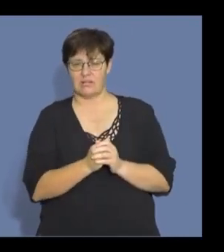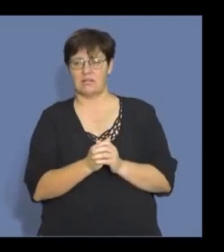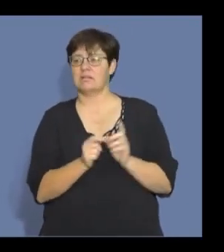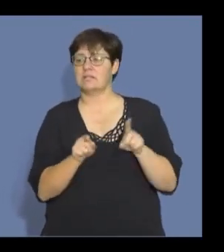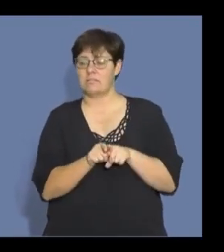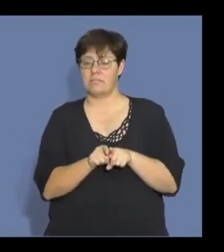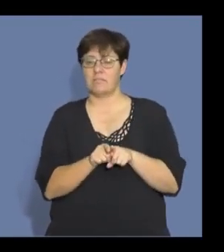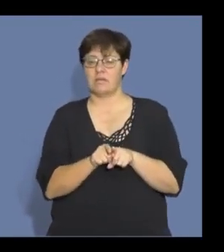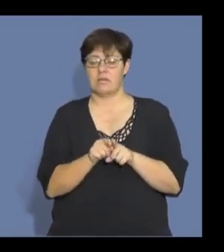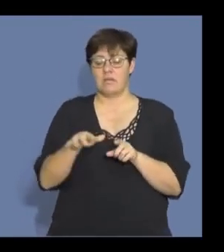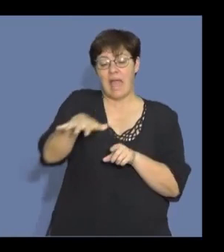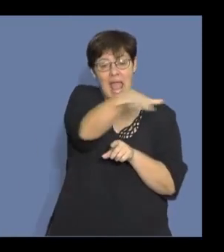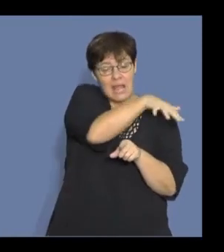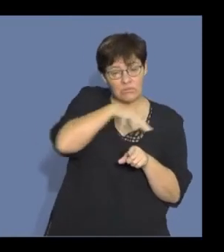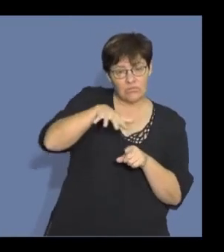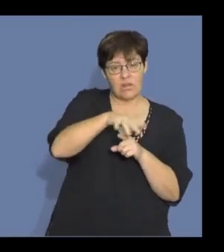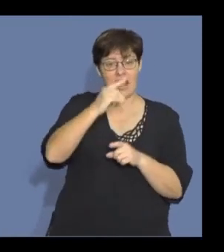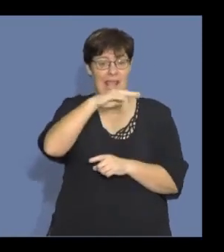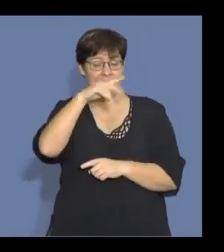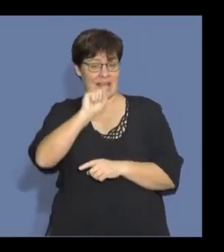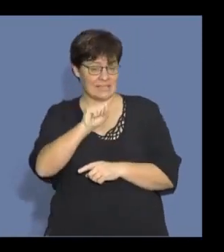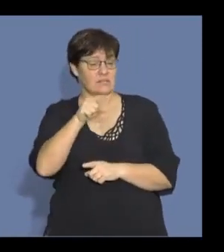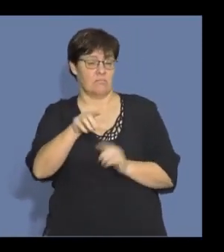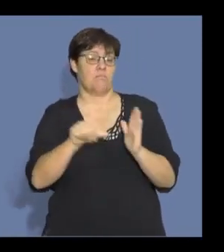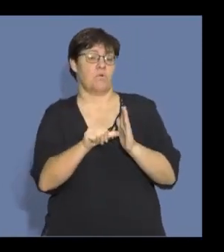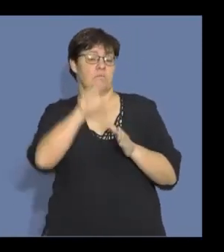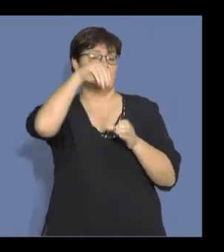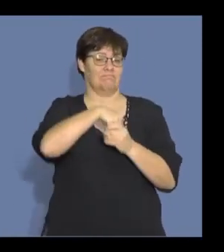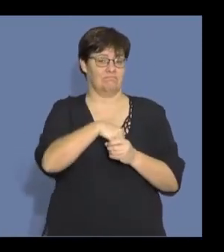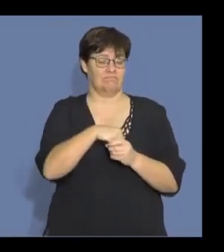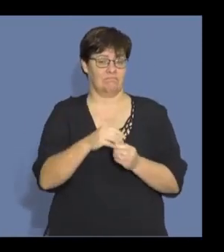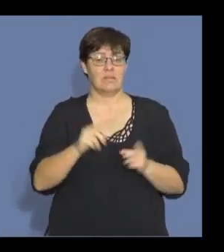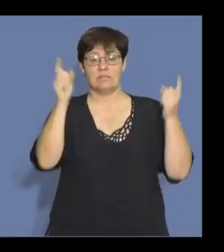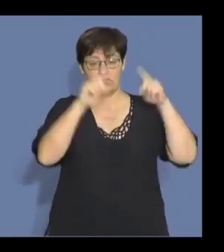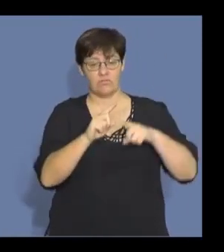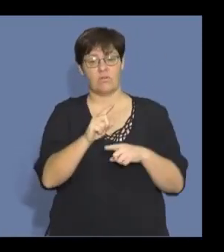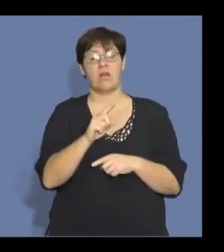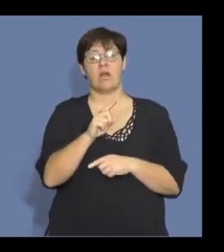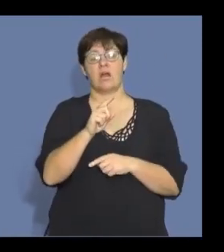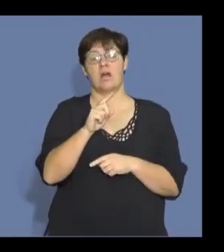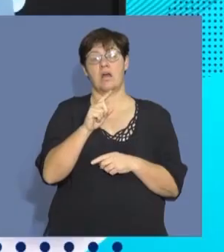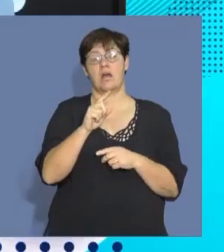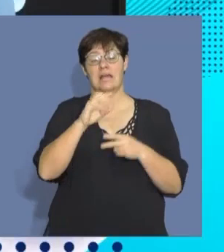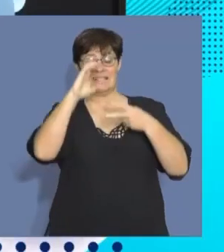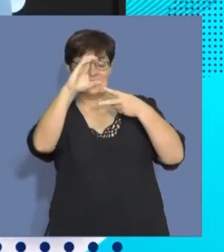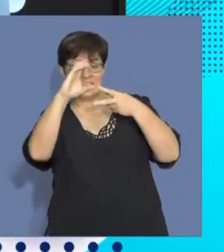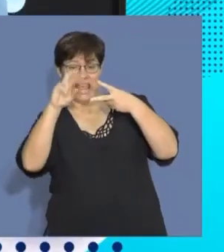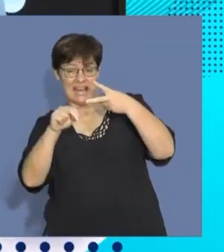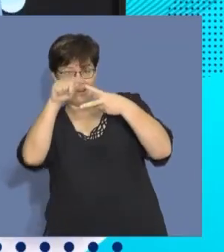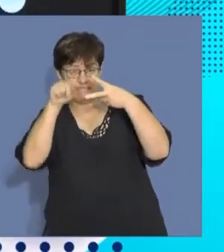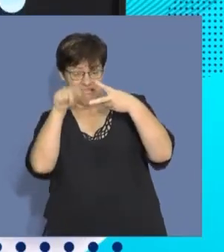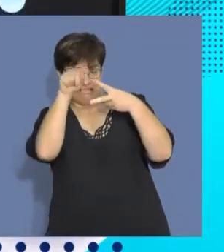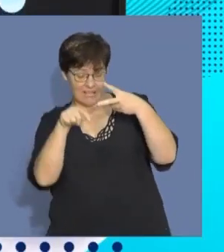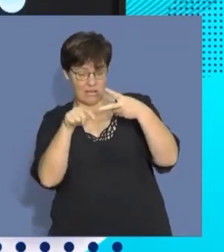the important atmospheric gases, especially when we come to looking at the nitrogen and the carbon cycles. We know that the